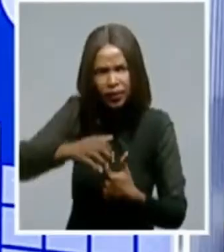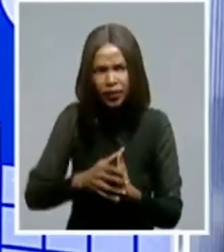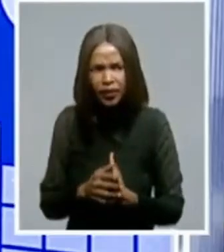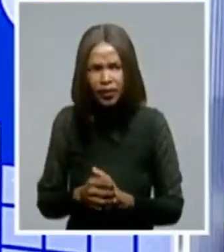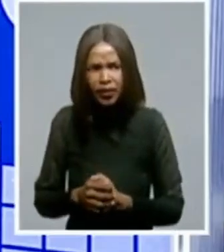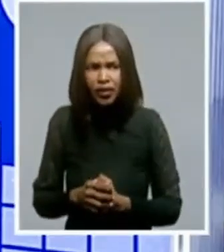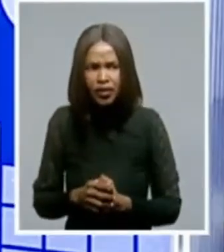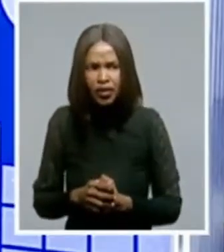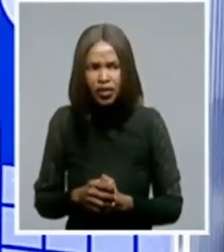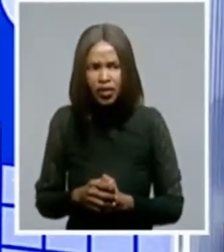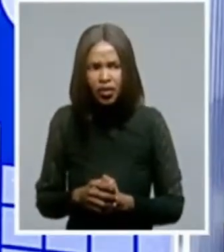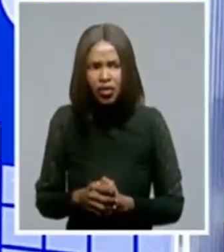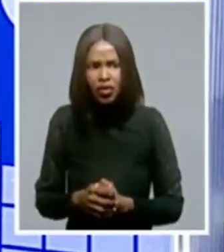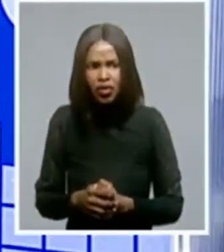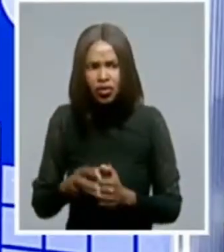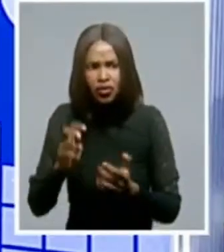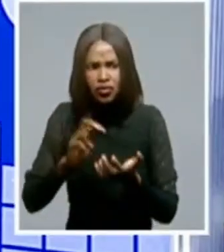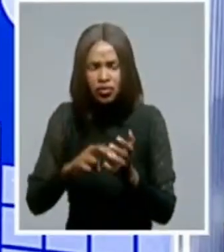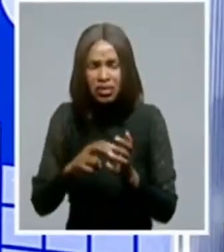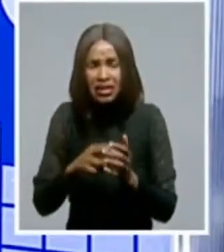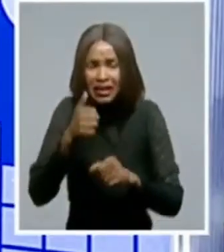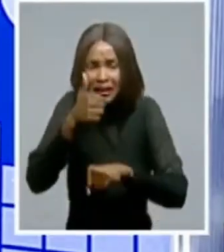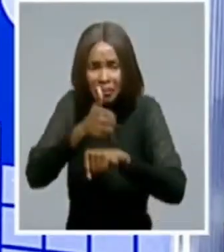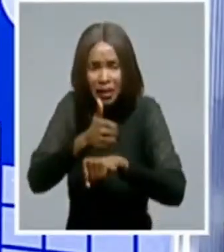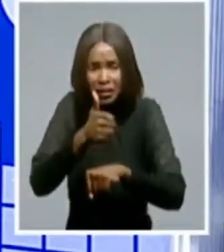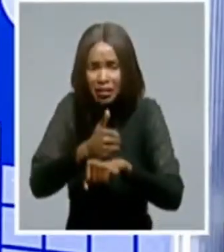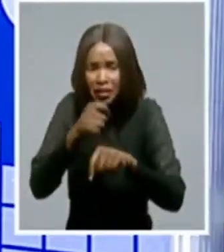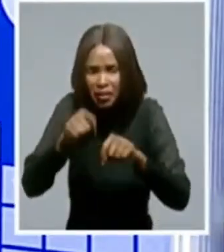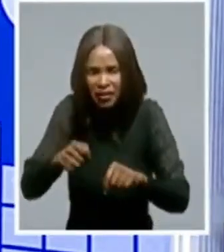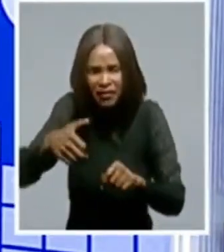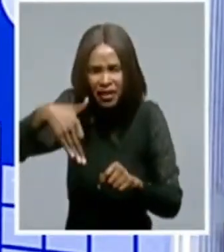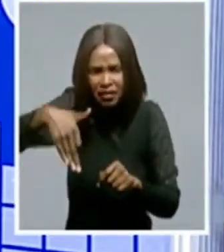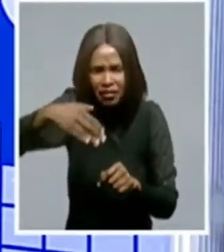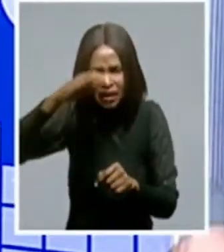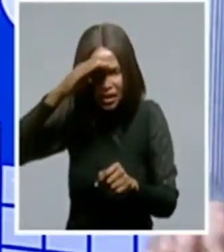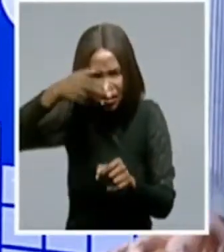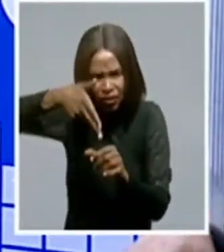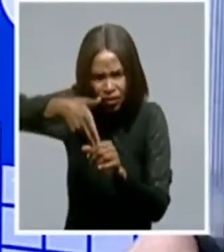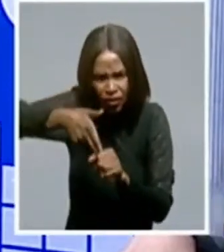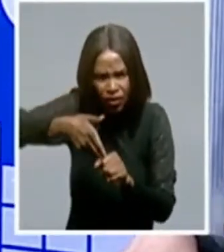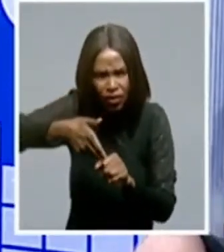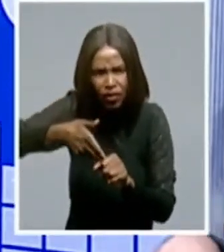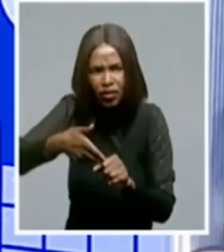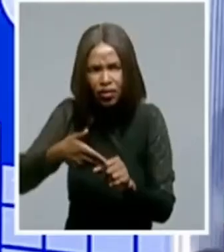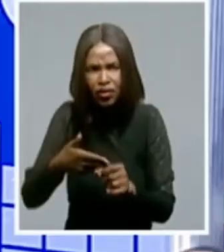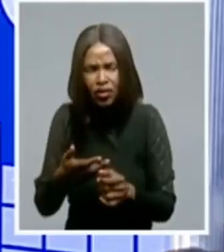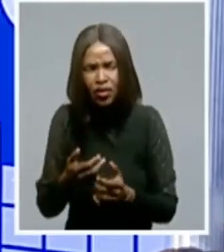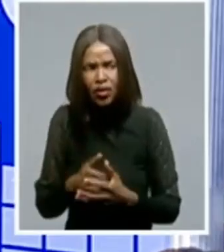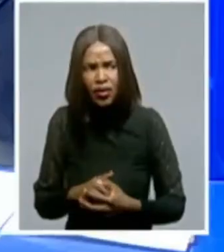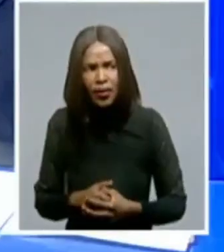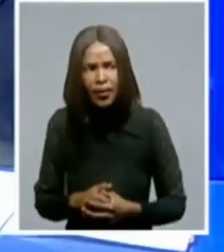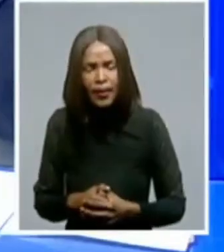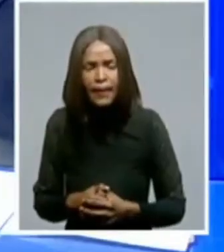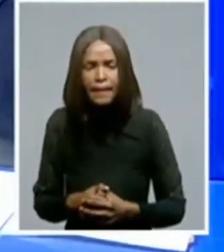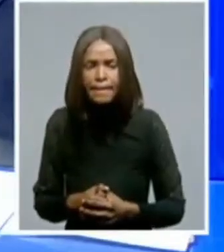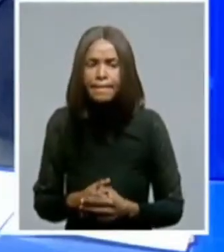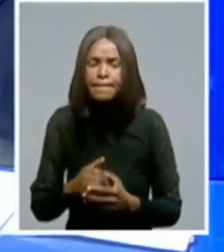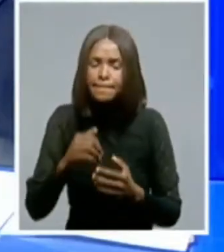move the rankings, especially when it's just at the discovery feasibility stage? Yes, I think what basically is happening, everybody